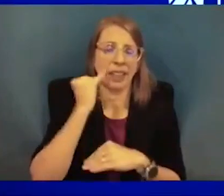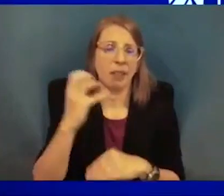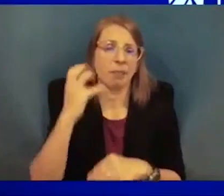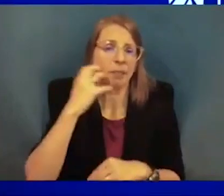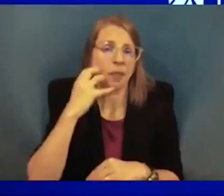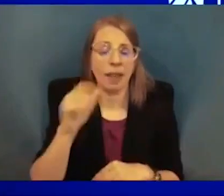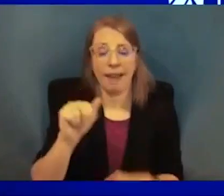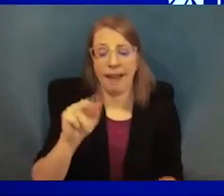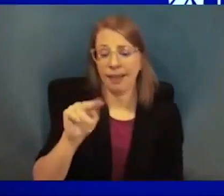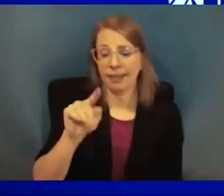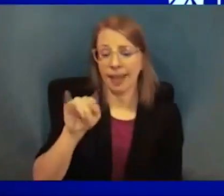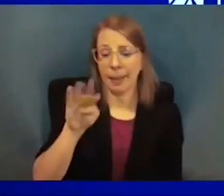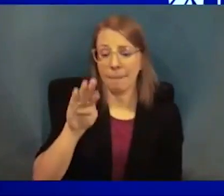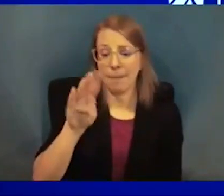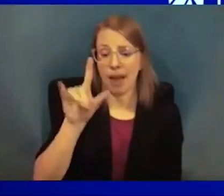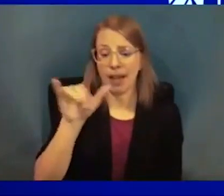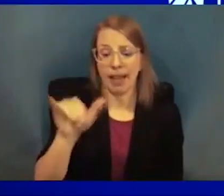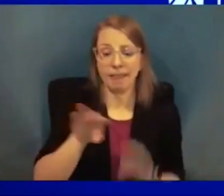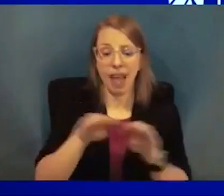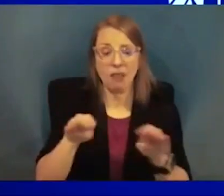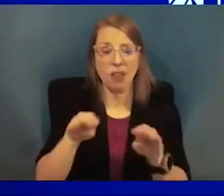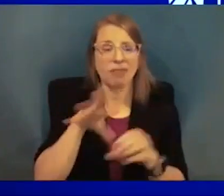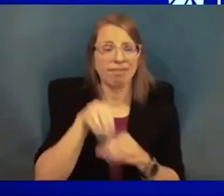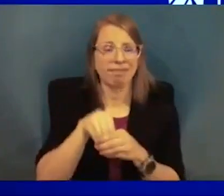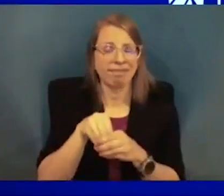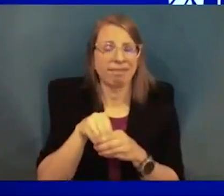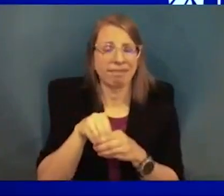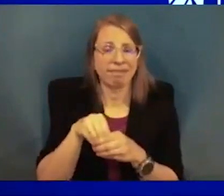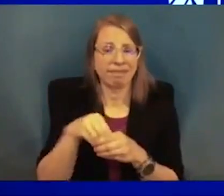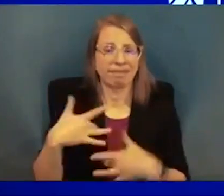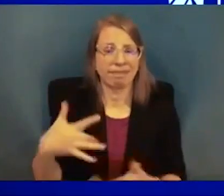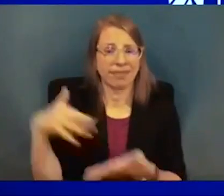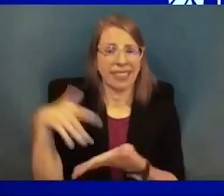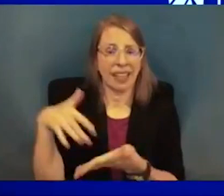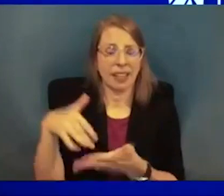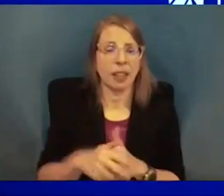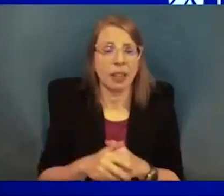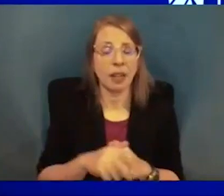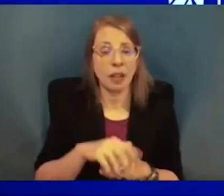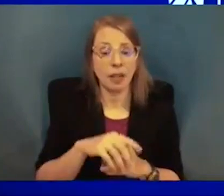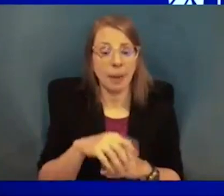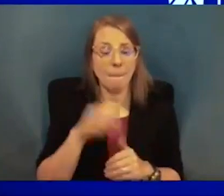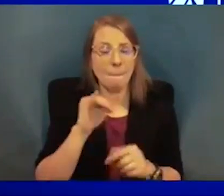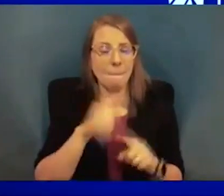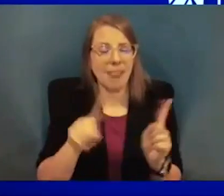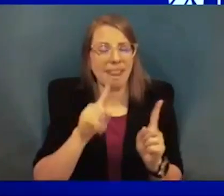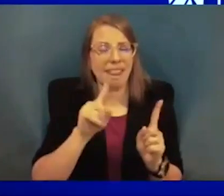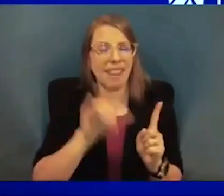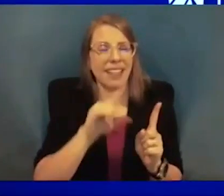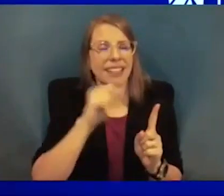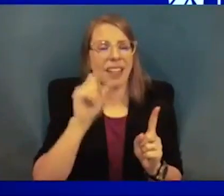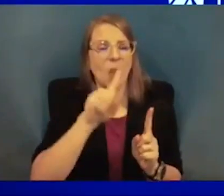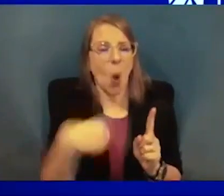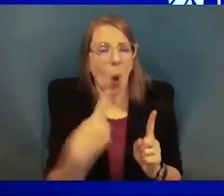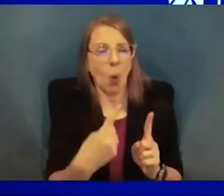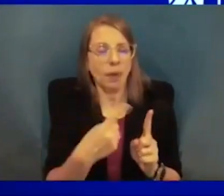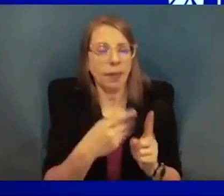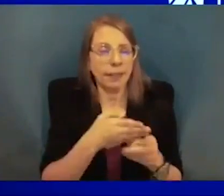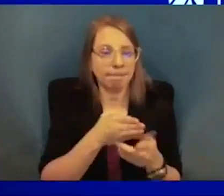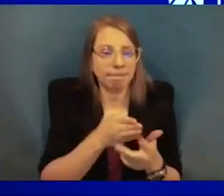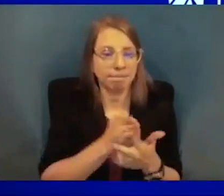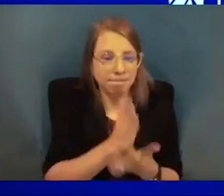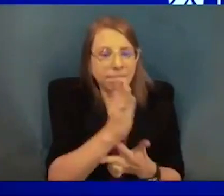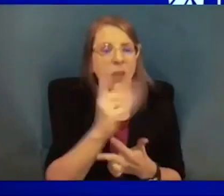but we know antibody levels are not the only thing and not the only correlate of protection. So there hasn't been any